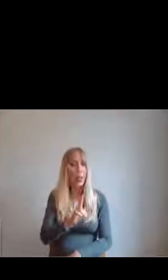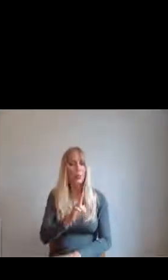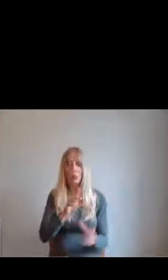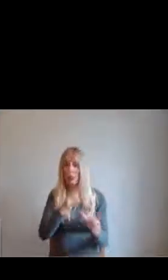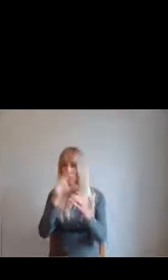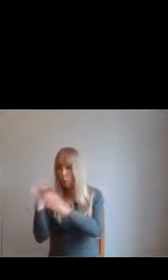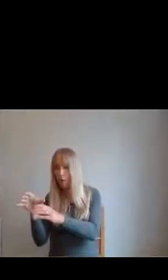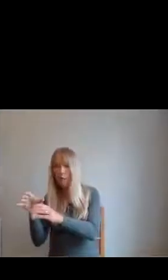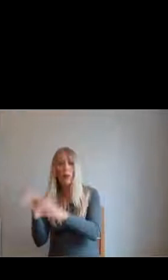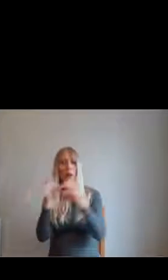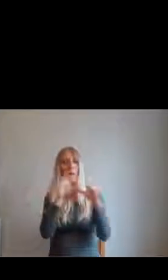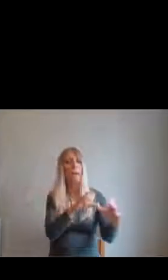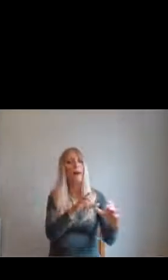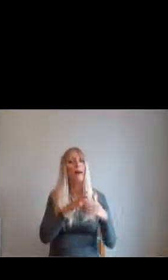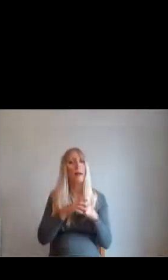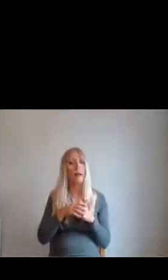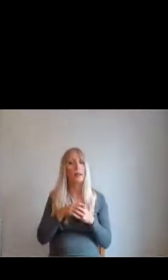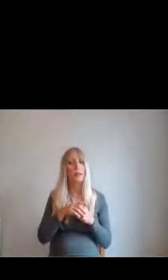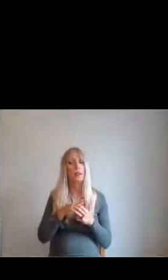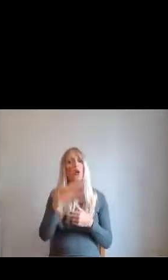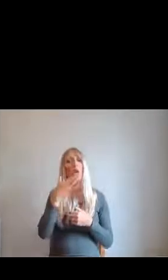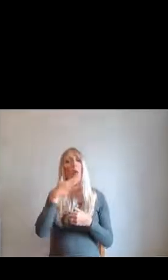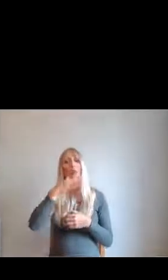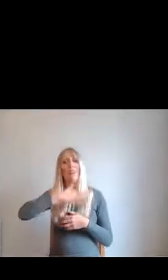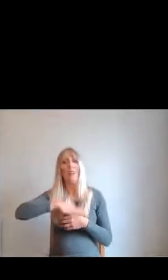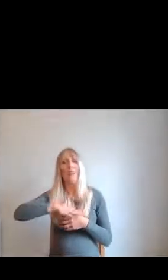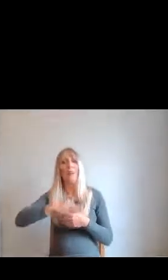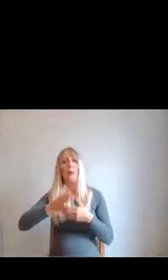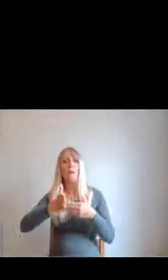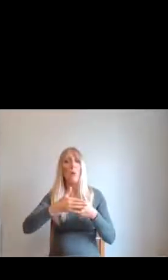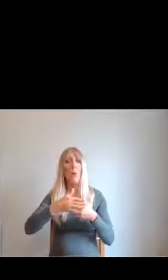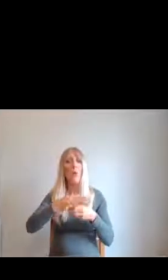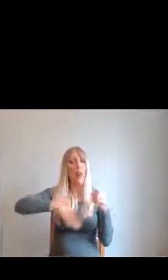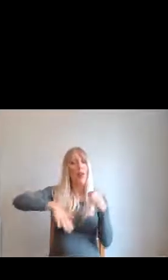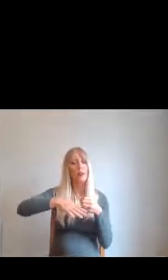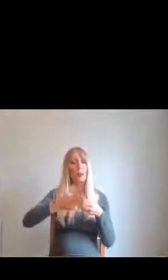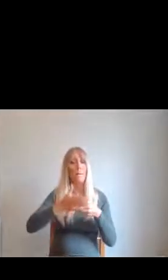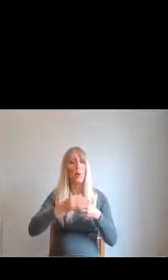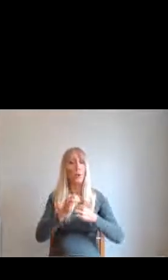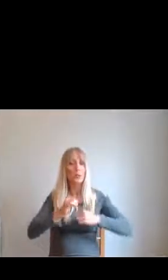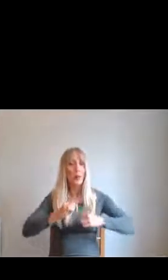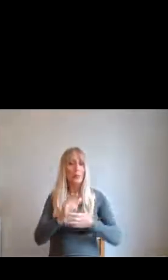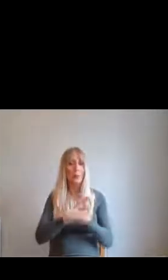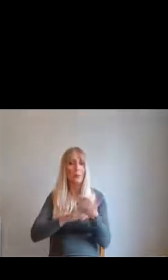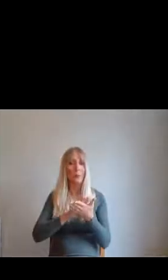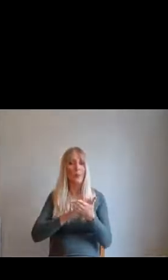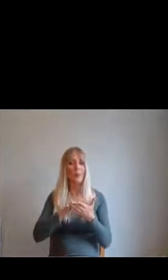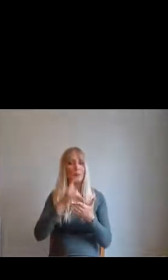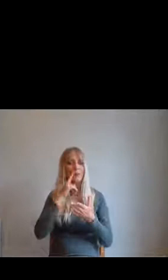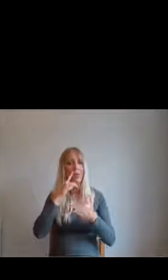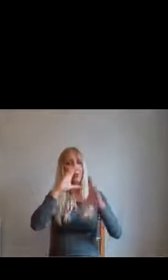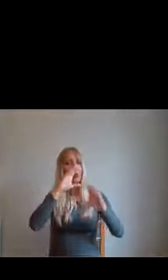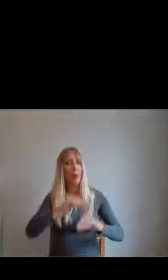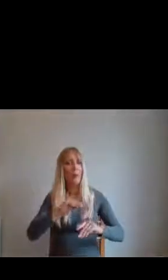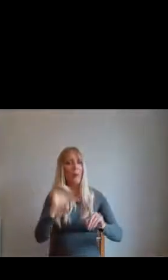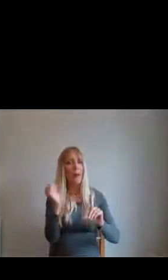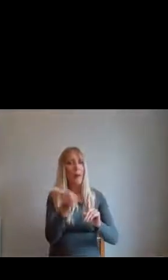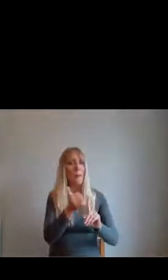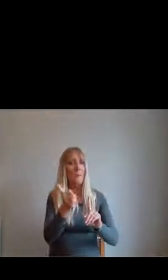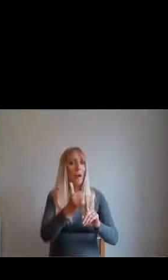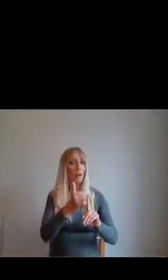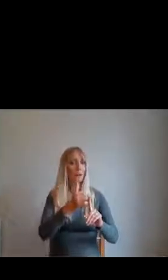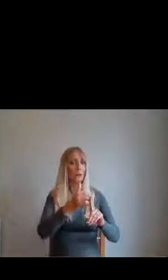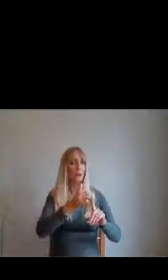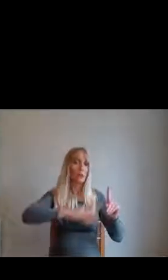works required at this location, we have more space and that means that we can avoid impacting existing vegetation.